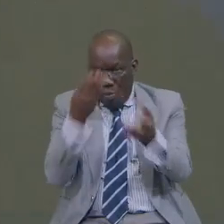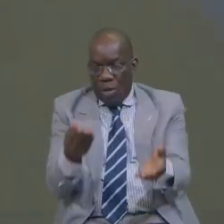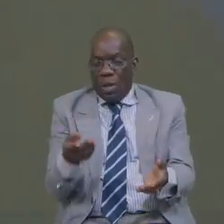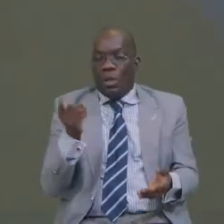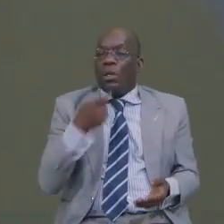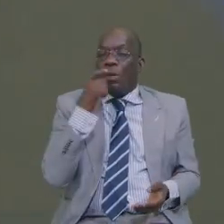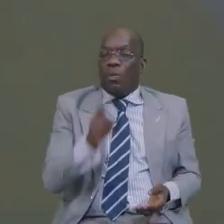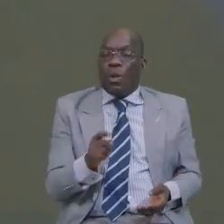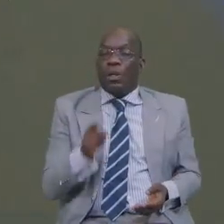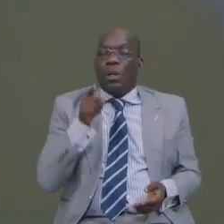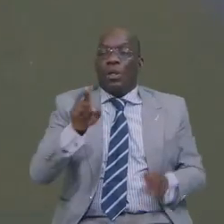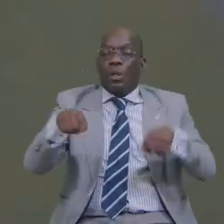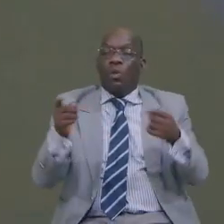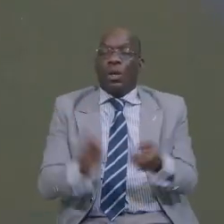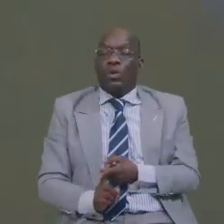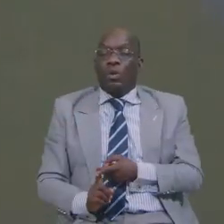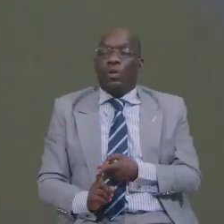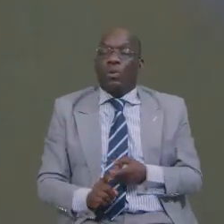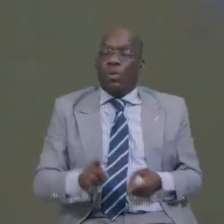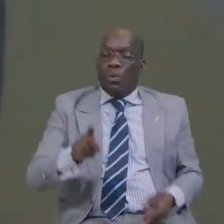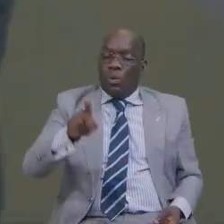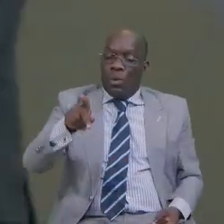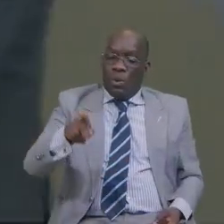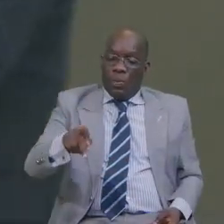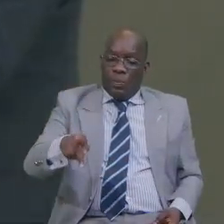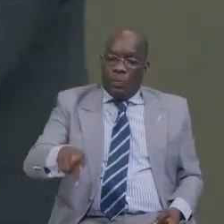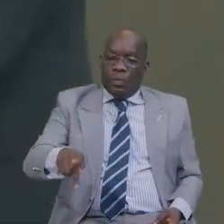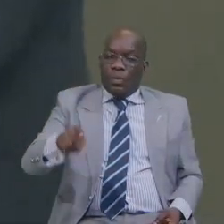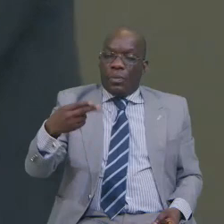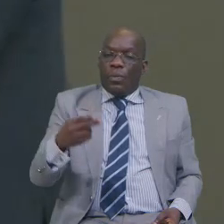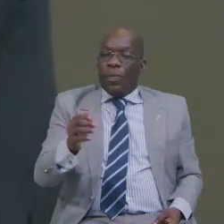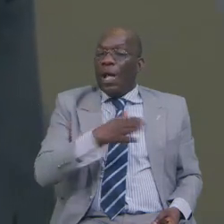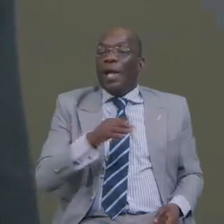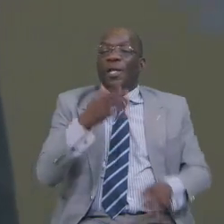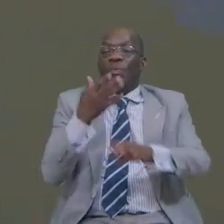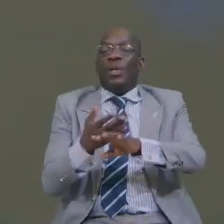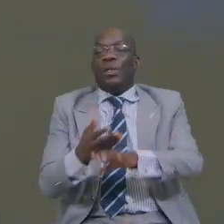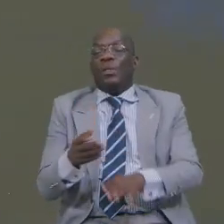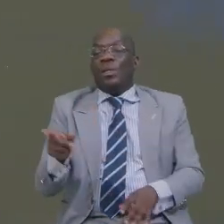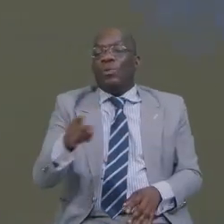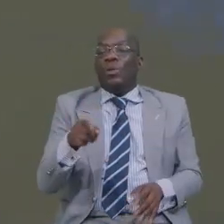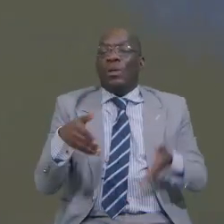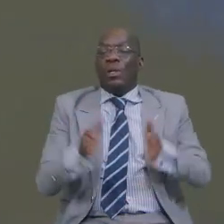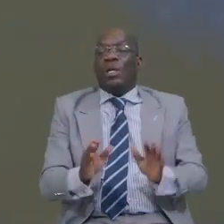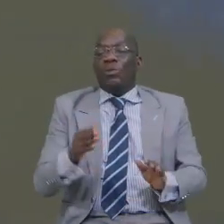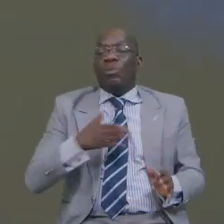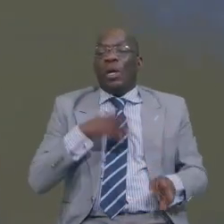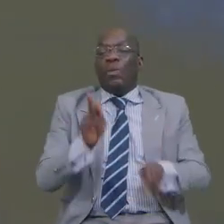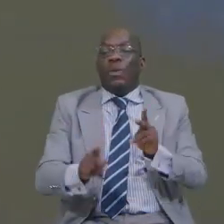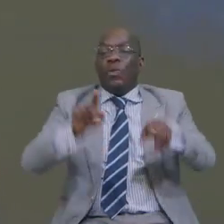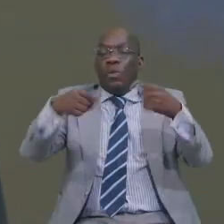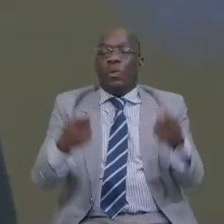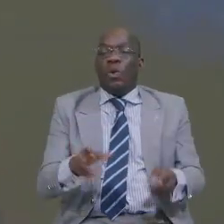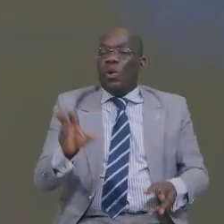he compelled Pharaoh. Let my people go. No, they won't, and no, I